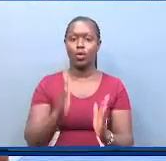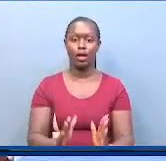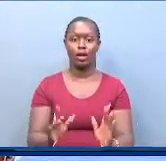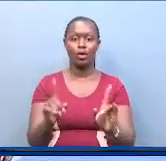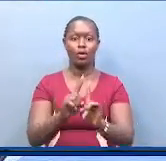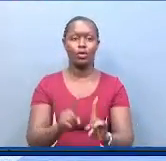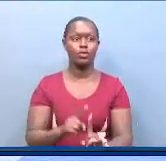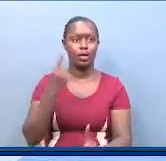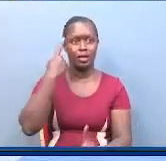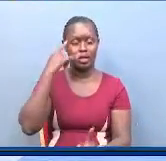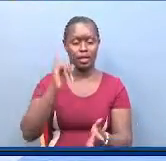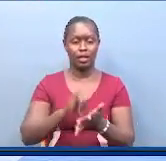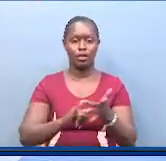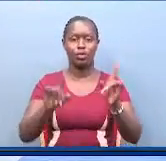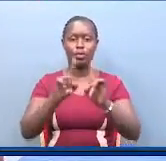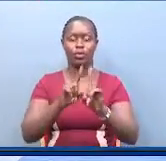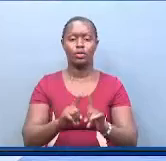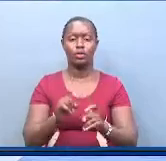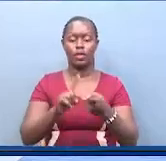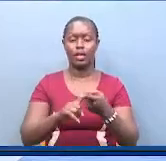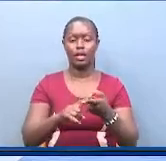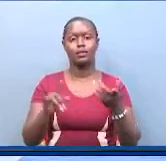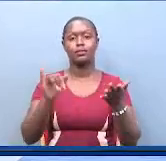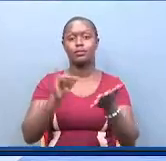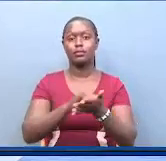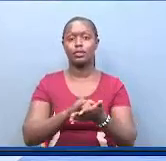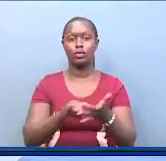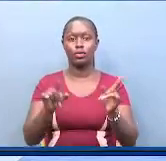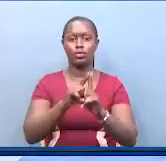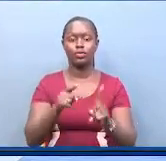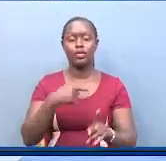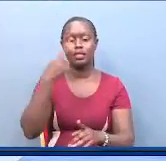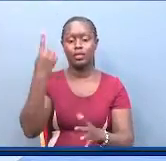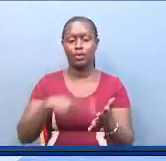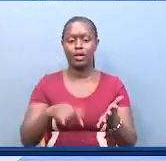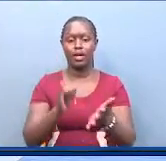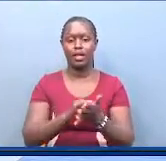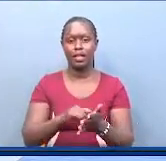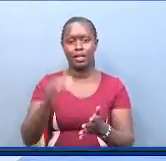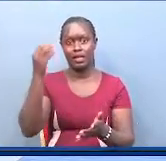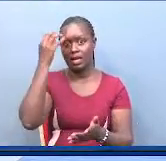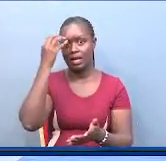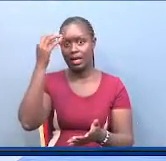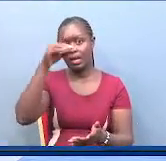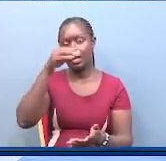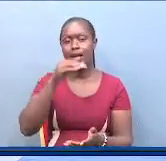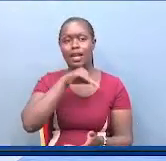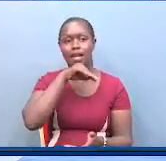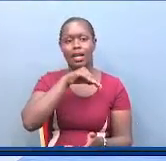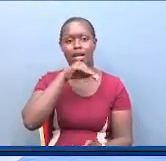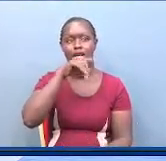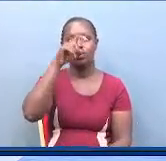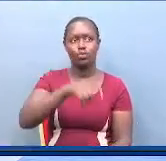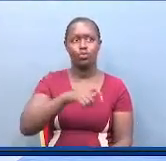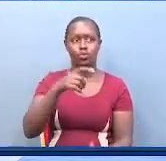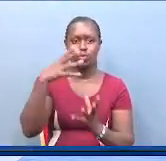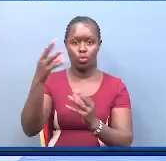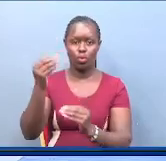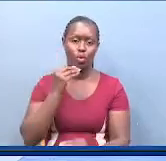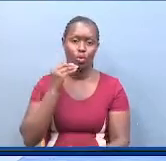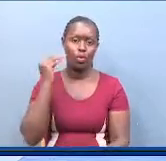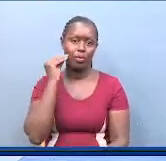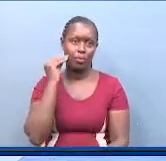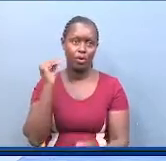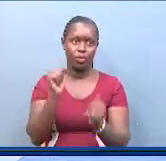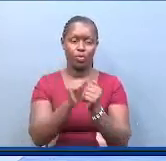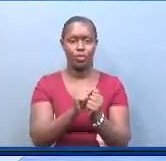think it's also on record that she said that Raila Odinga should go home